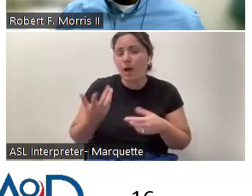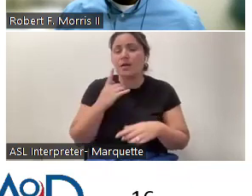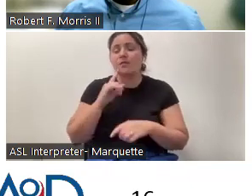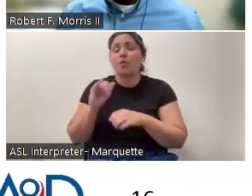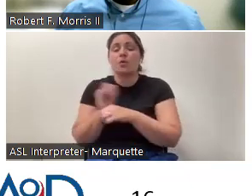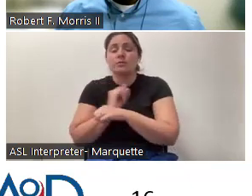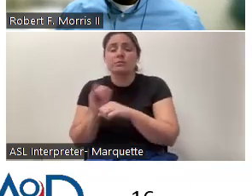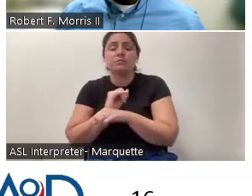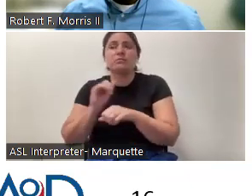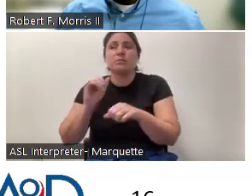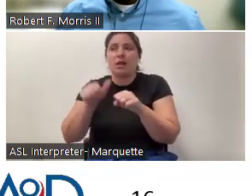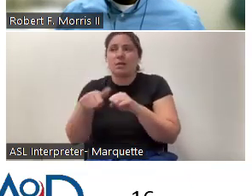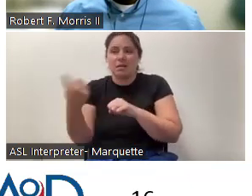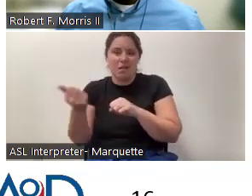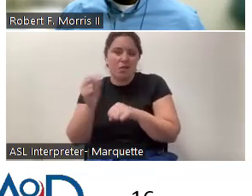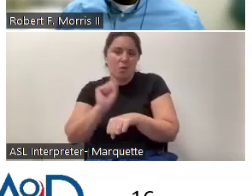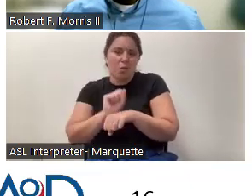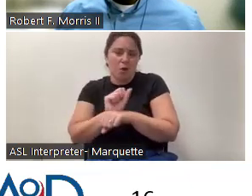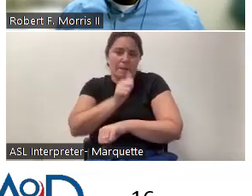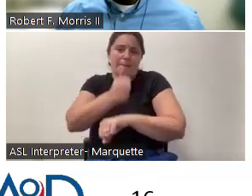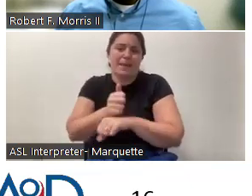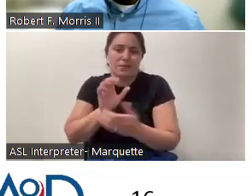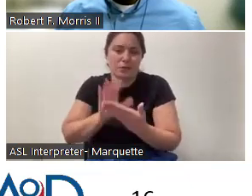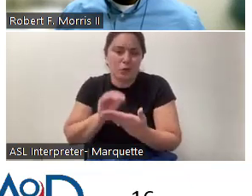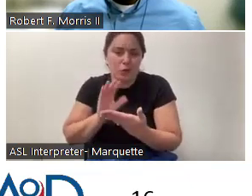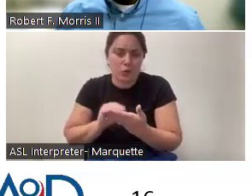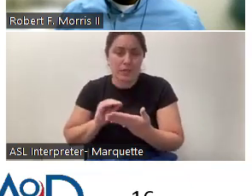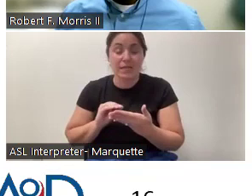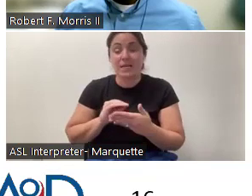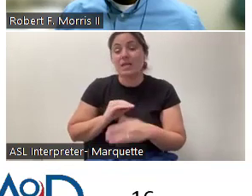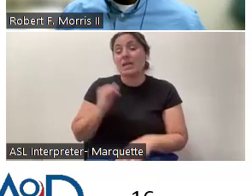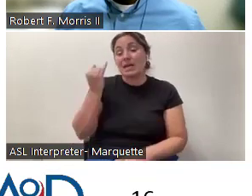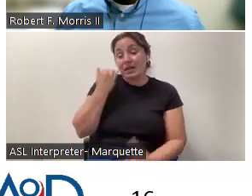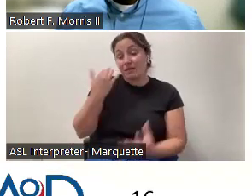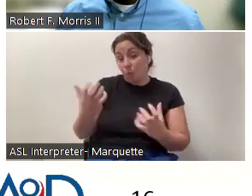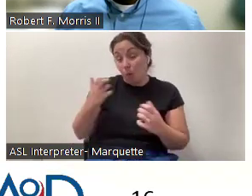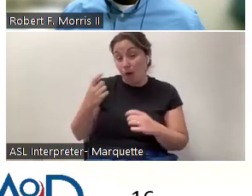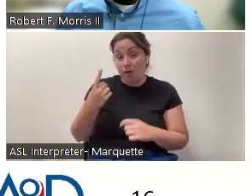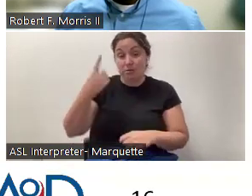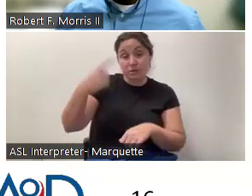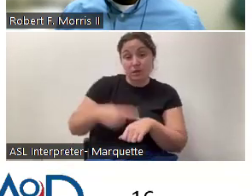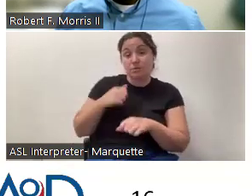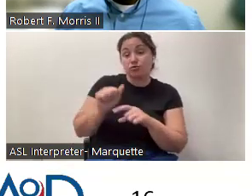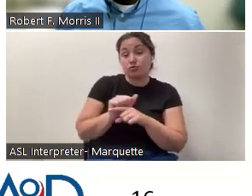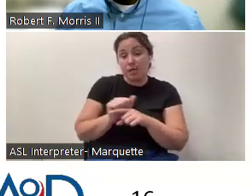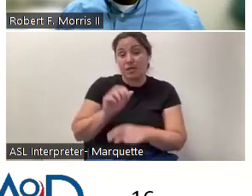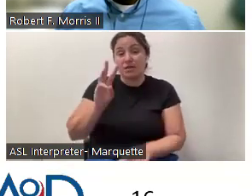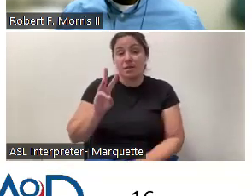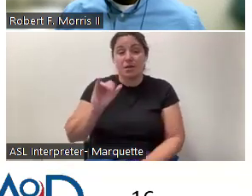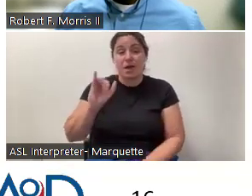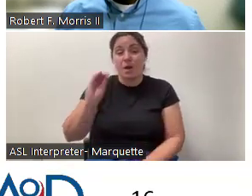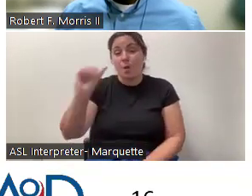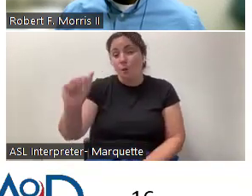learning opportunities. And if someone is interested in training, the WIOA program has